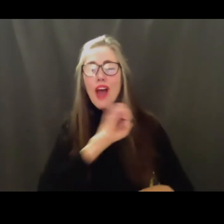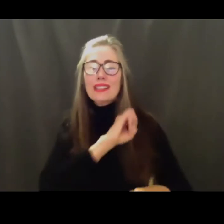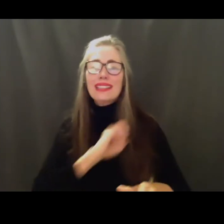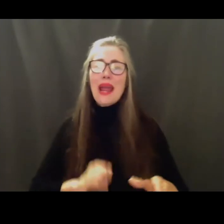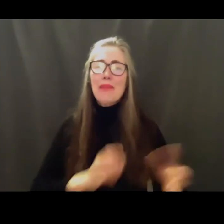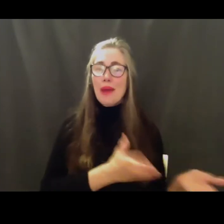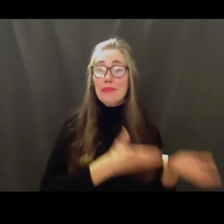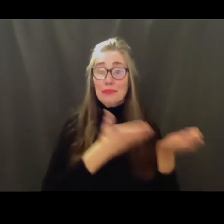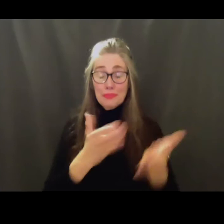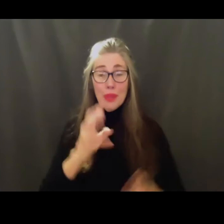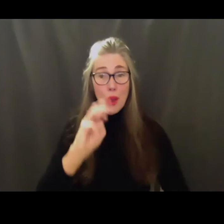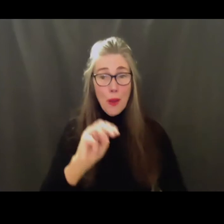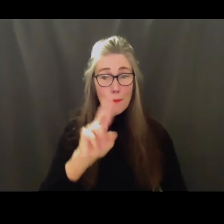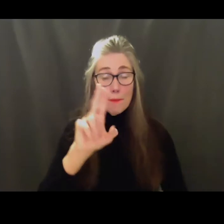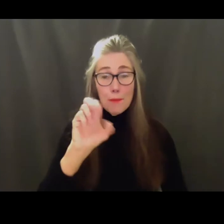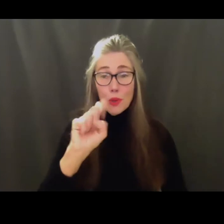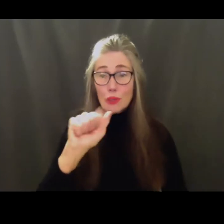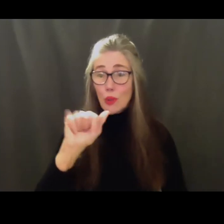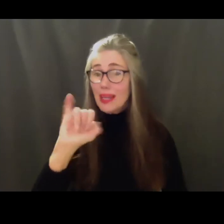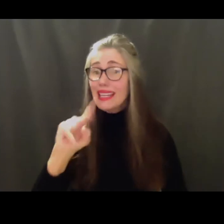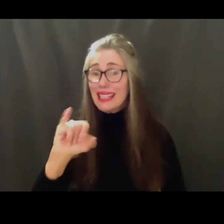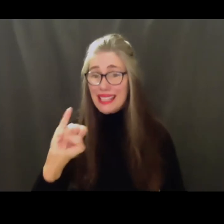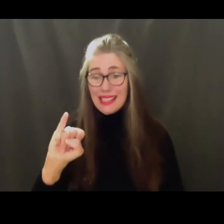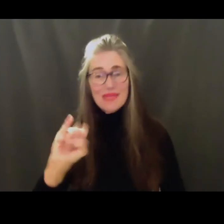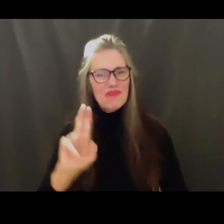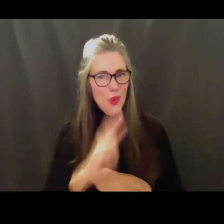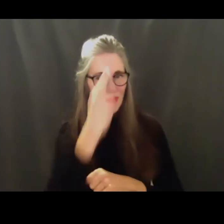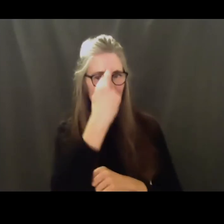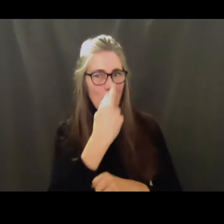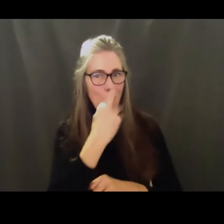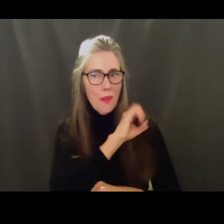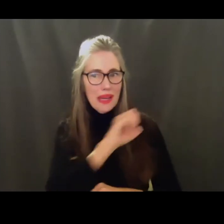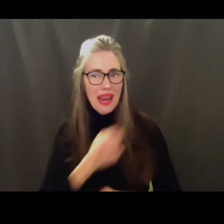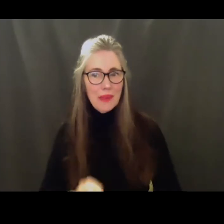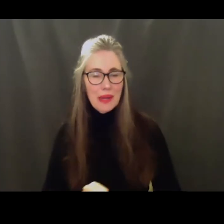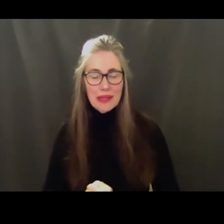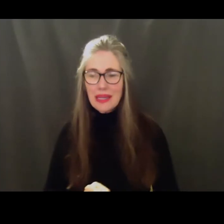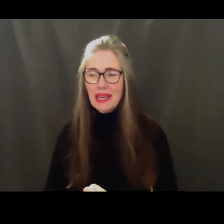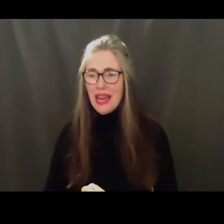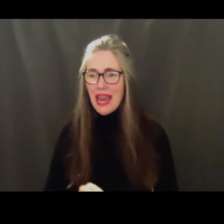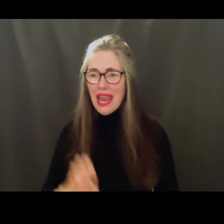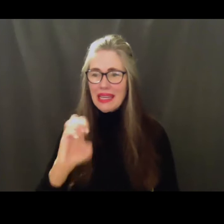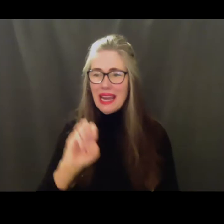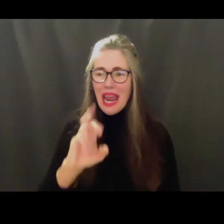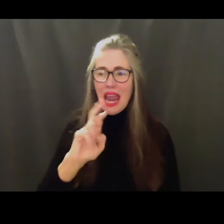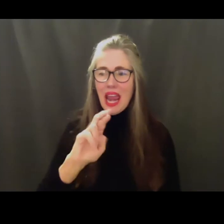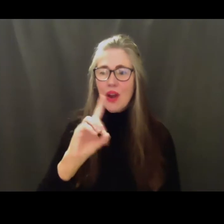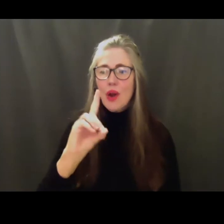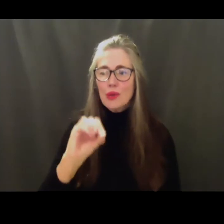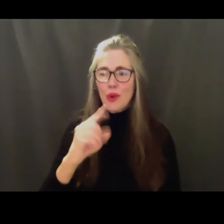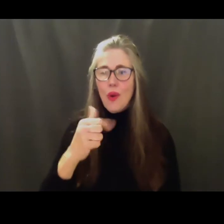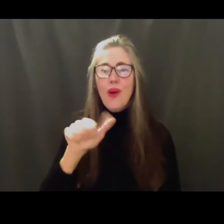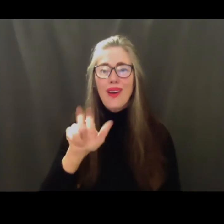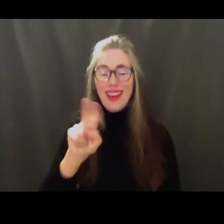So Mussolini famously had the Roman Empire, and Erdogan in Turkey talks about reviving